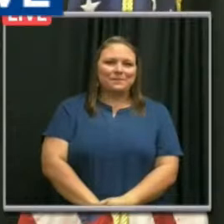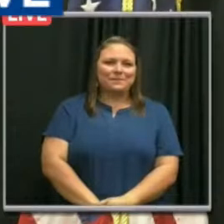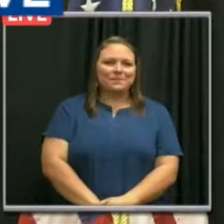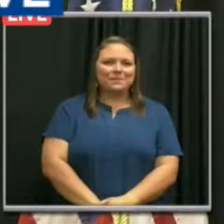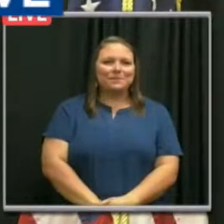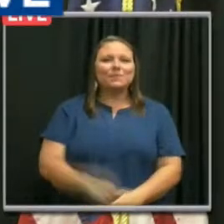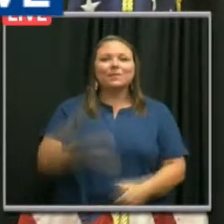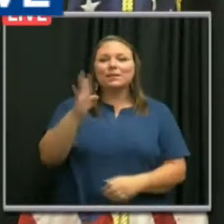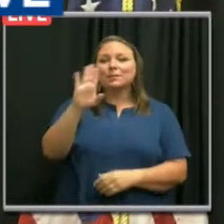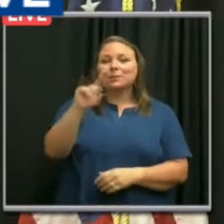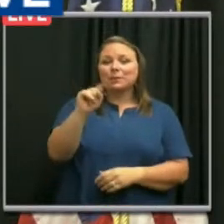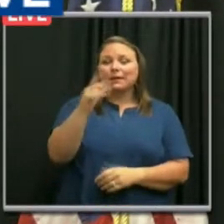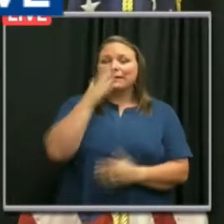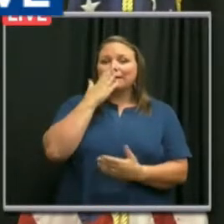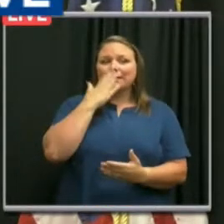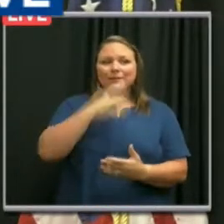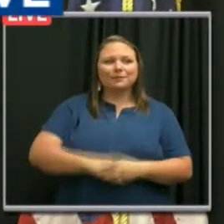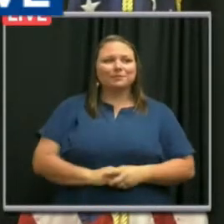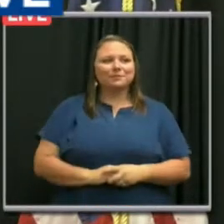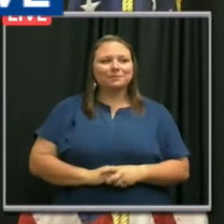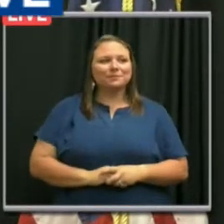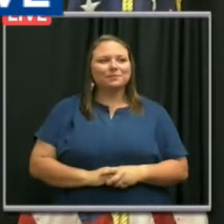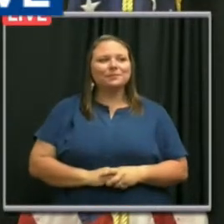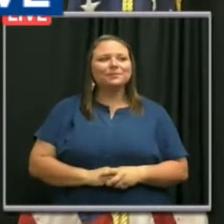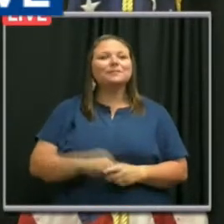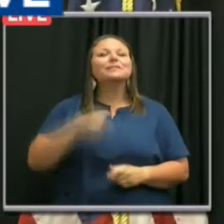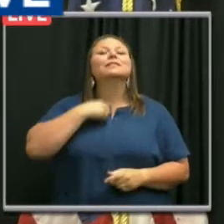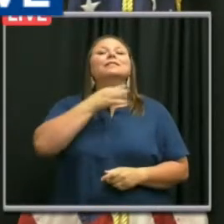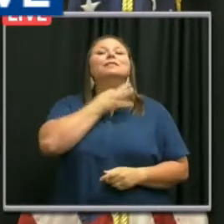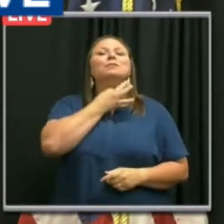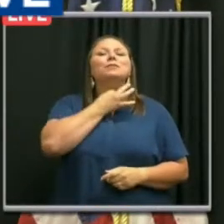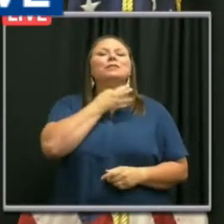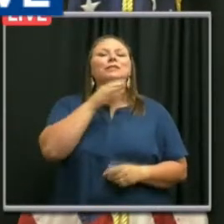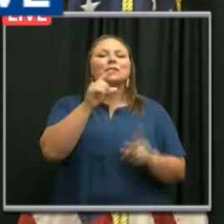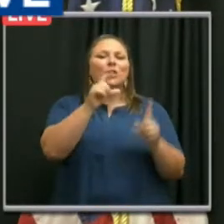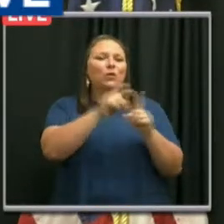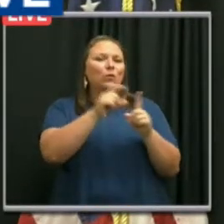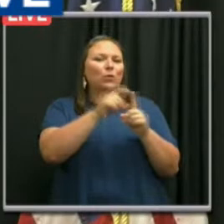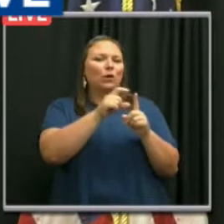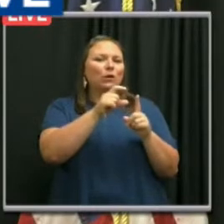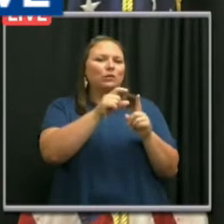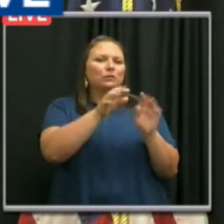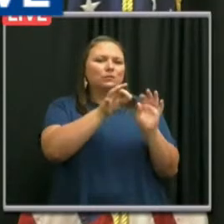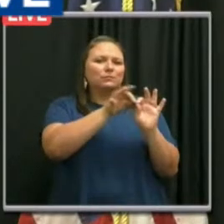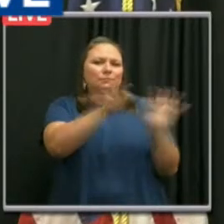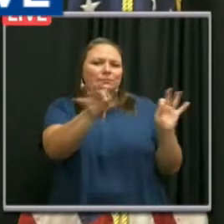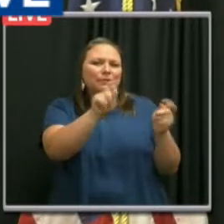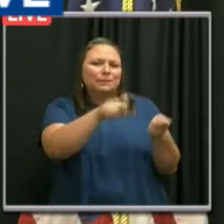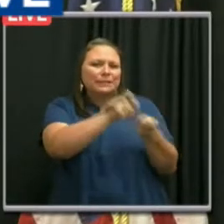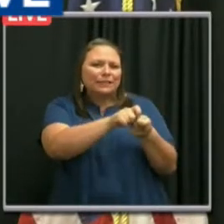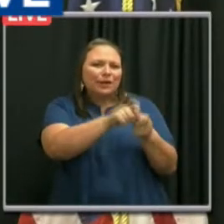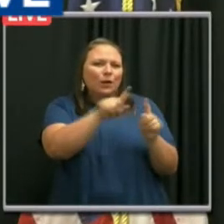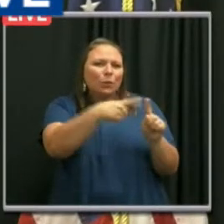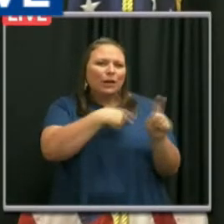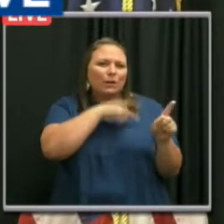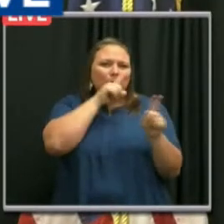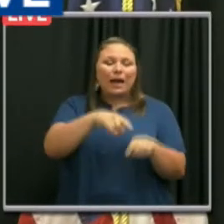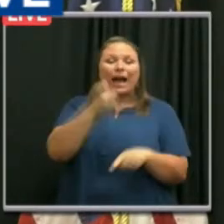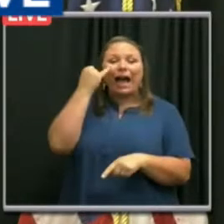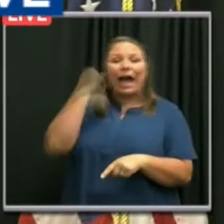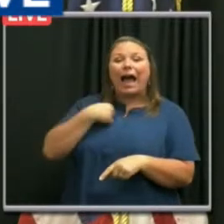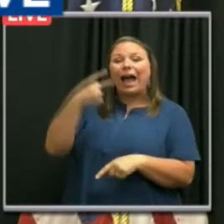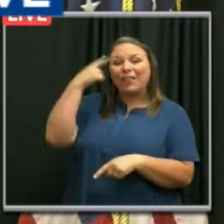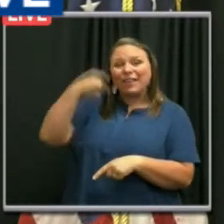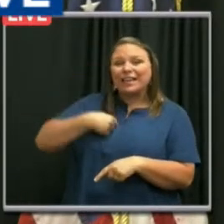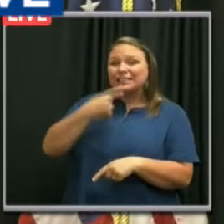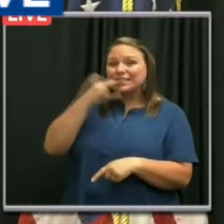And Brett, thank you. I would be curious as to the wording of the question when I replied, to be honest, because I think I said, if you're worried about